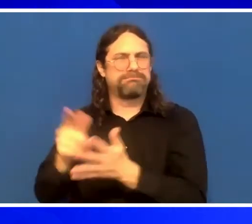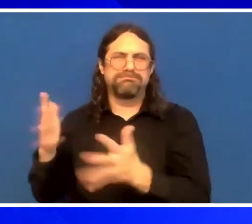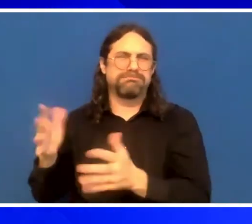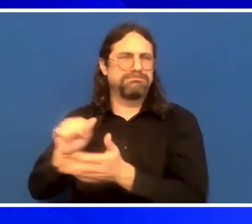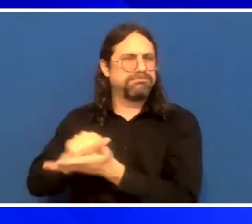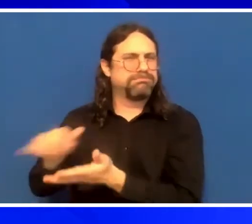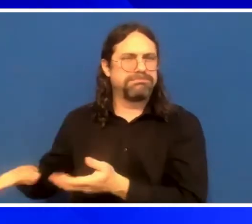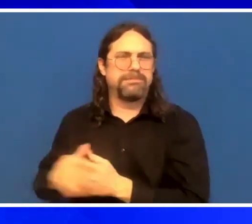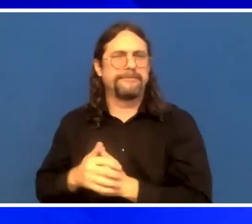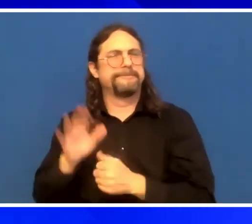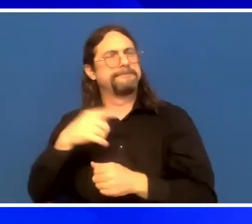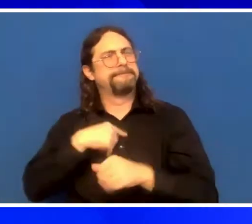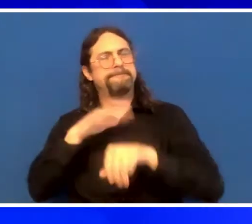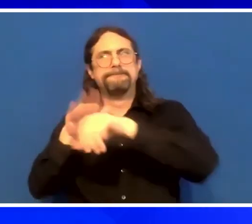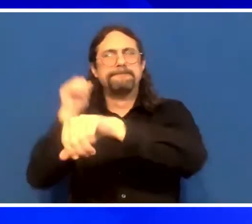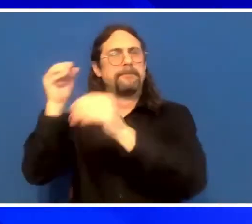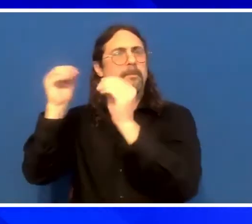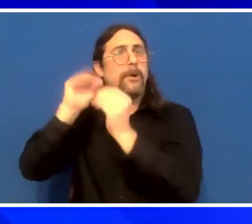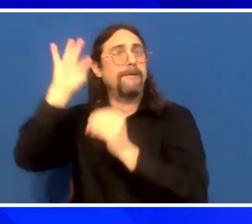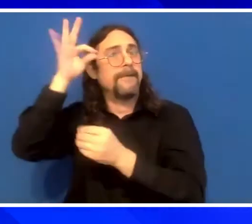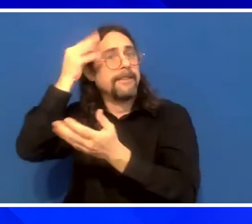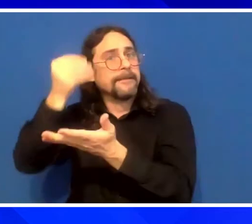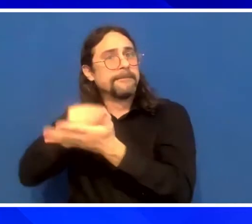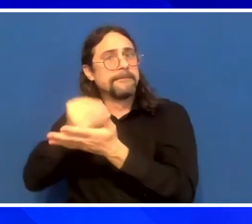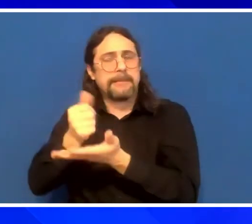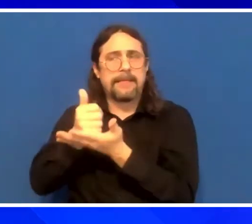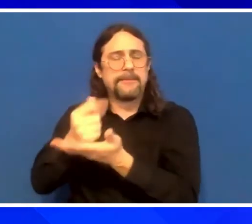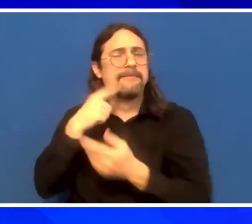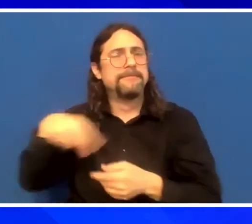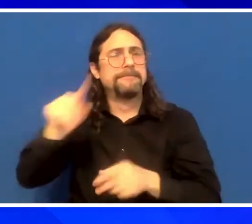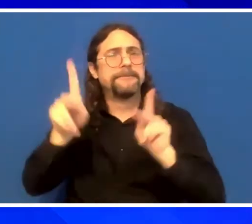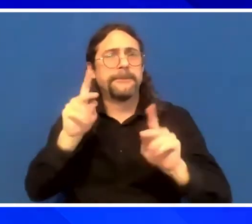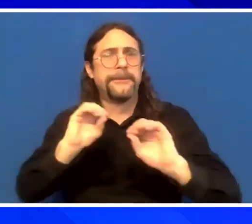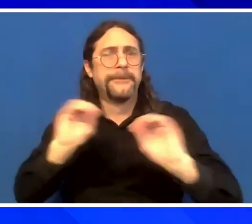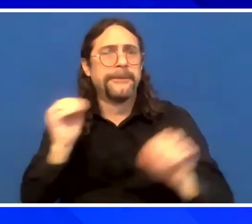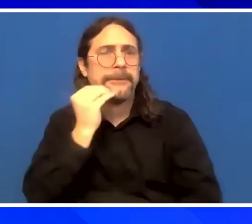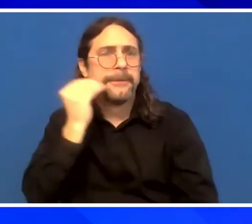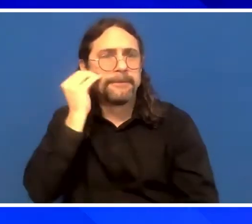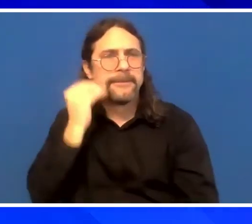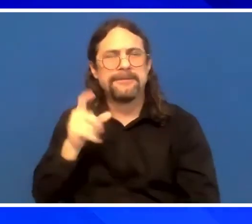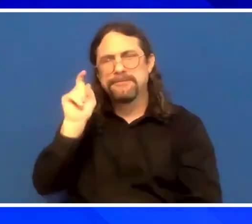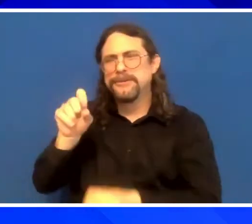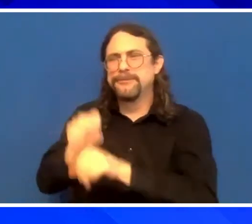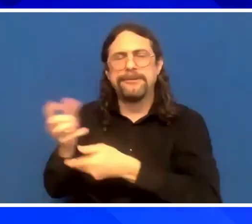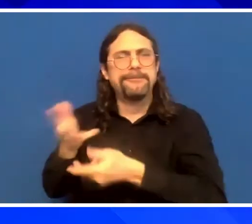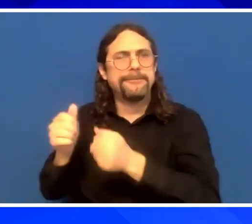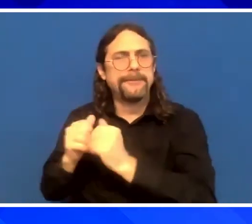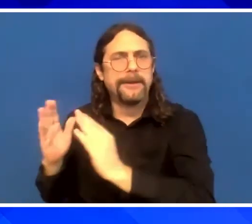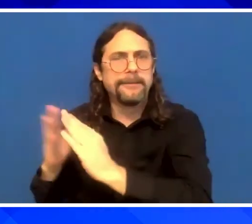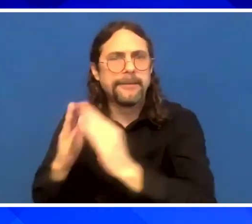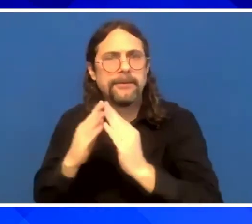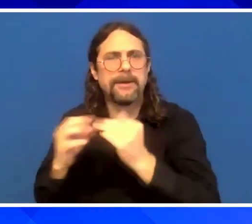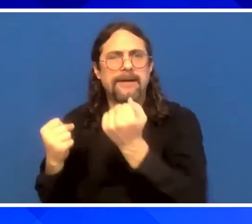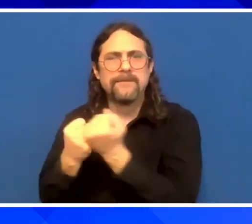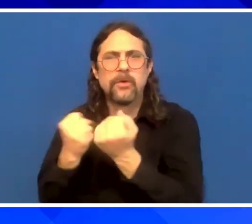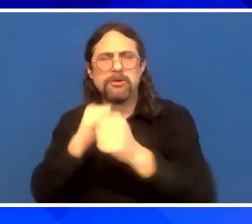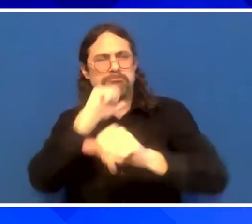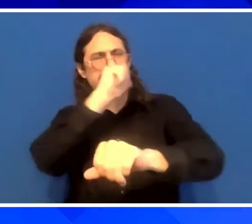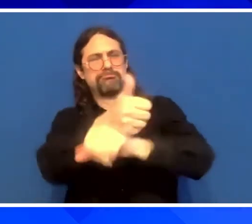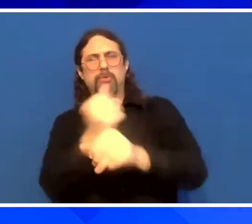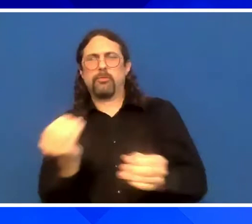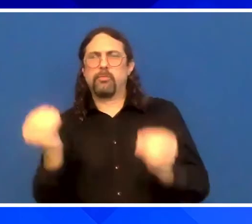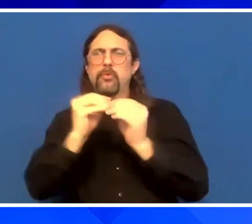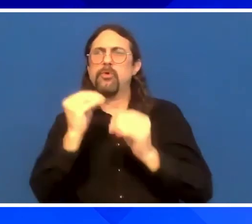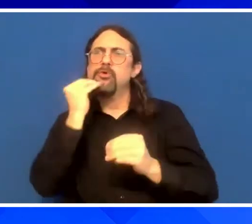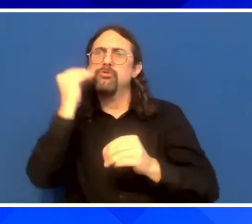also believe New York City needs a universal basic income. People's lives are enriched when they receive a basic income. And when